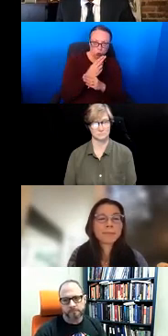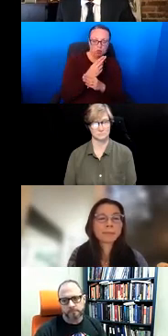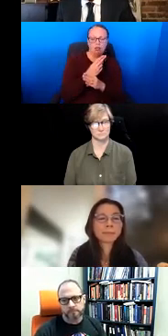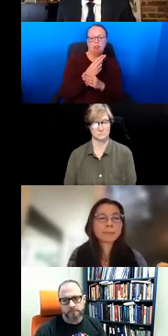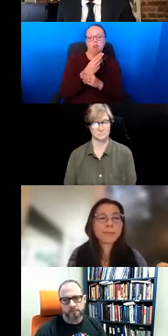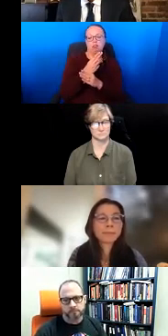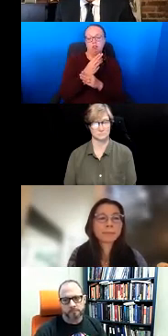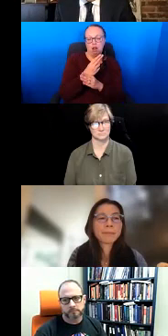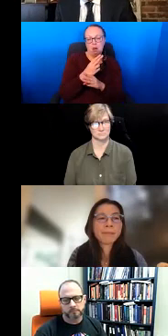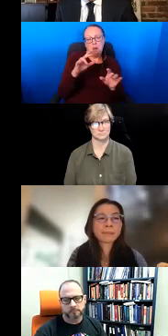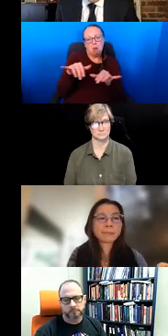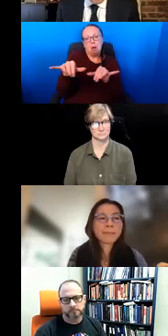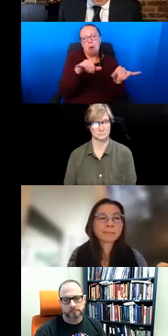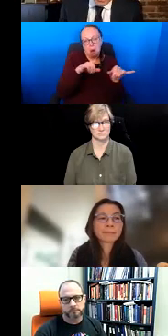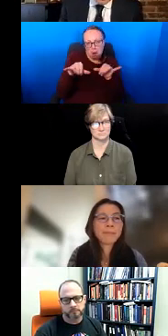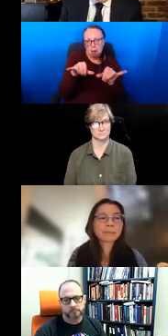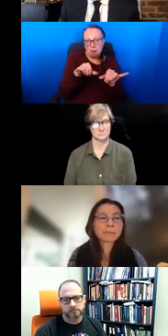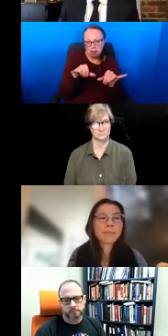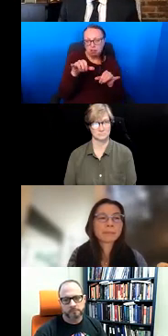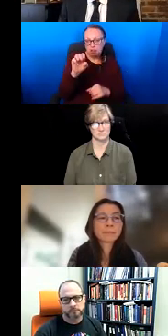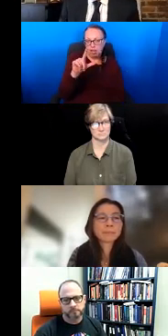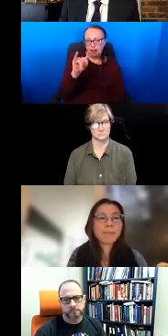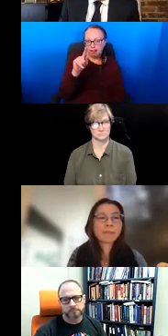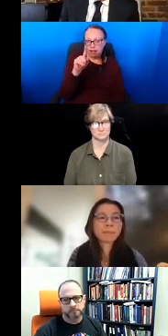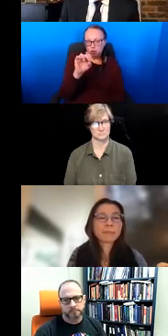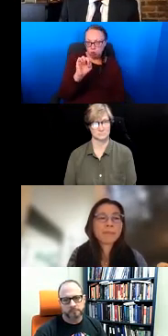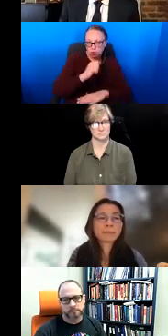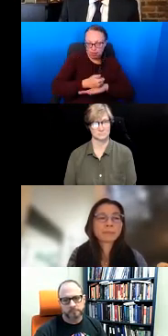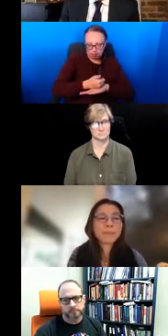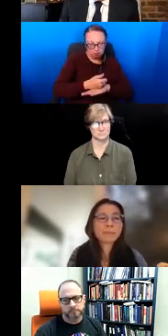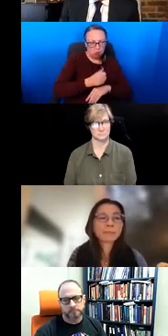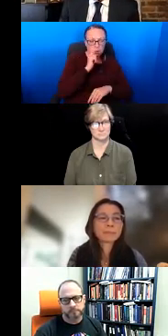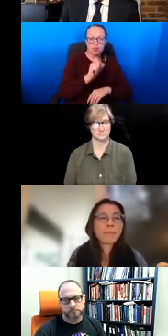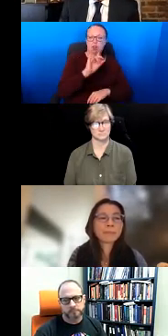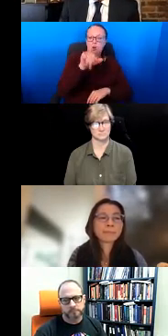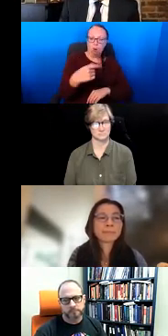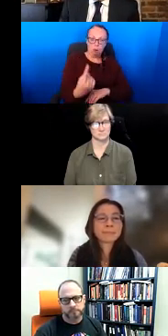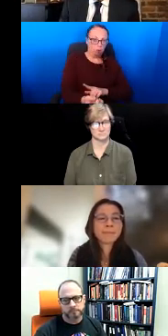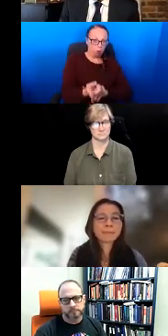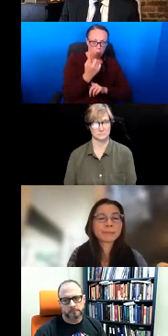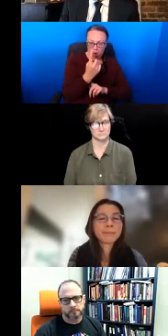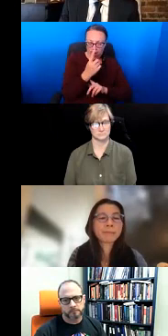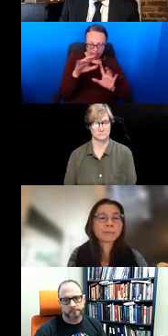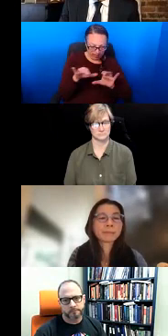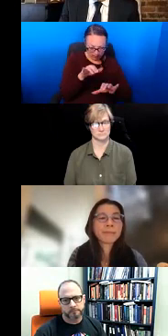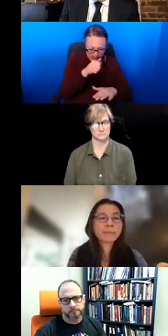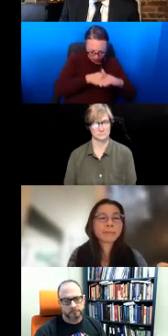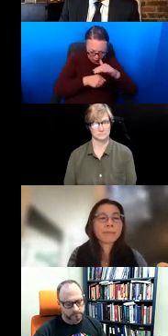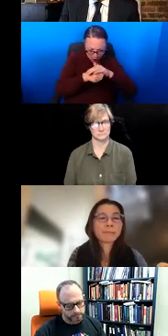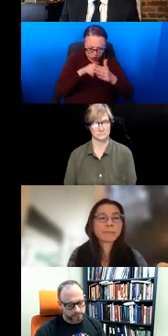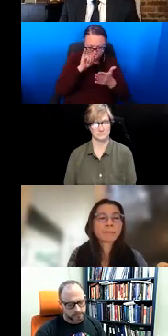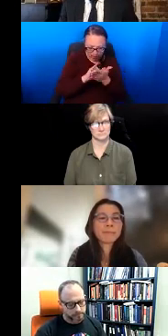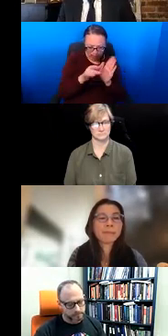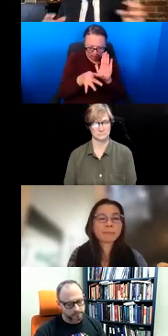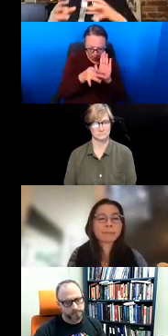electrodes. And so what you can see is you don't get just focal activity right under the pads.